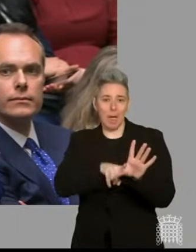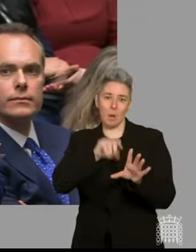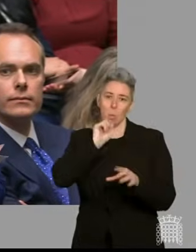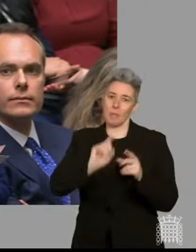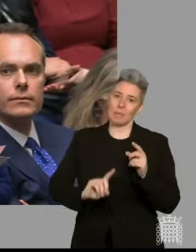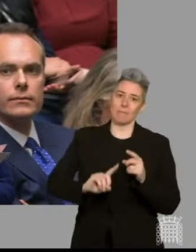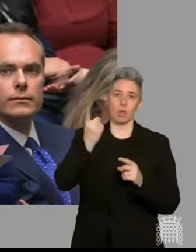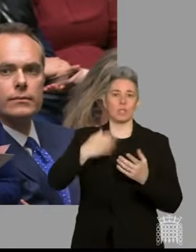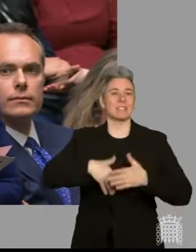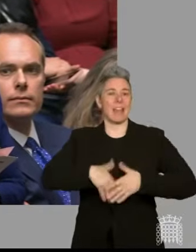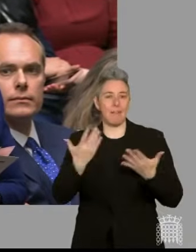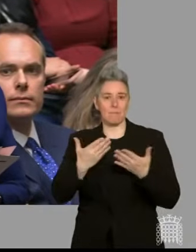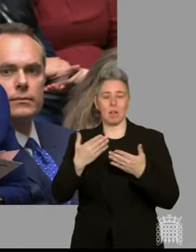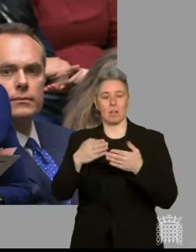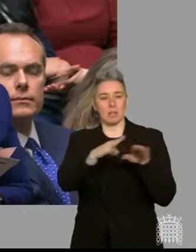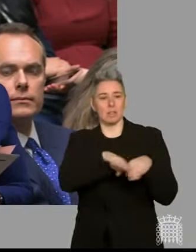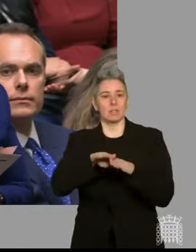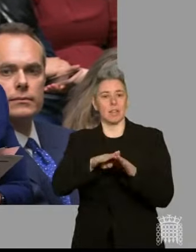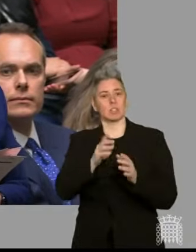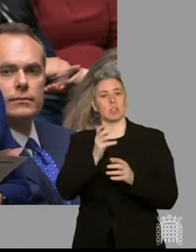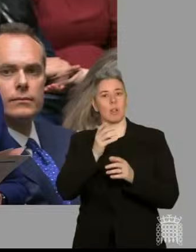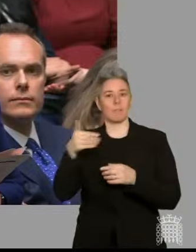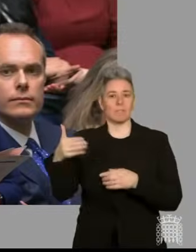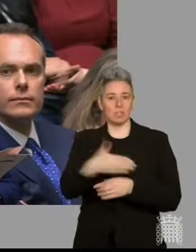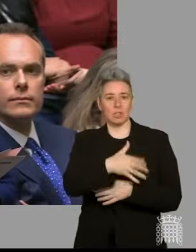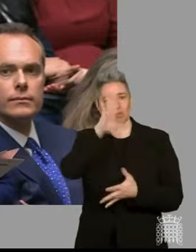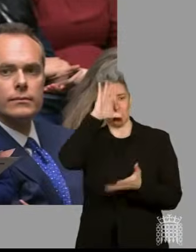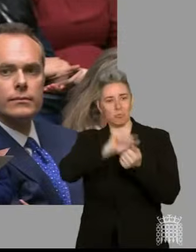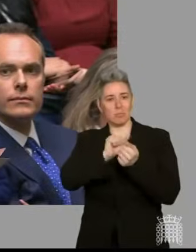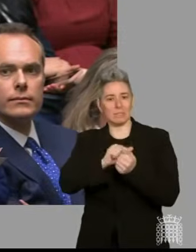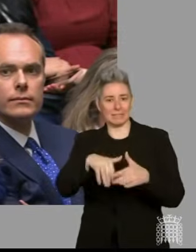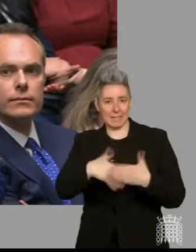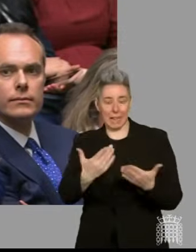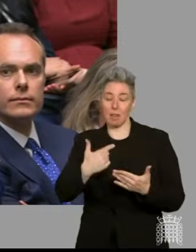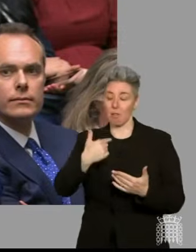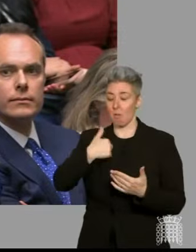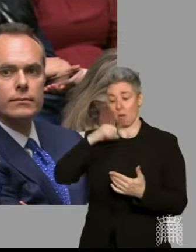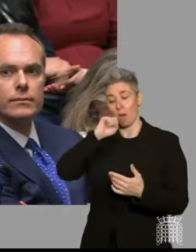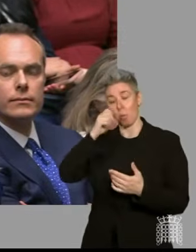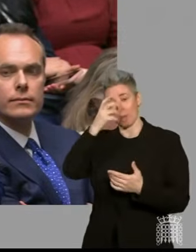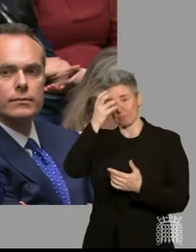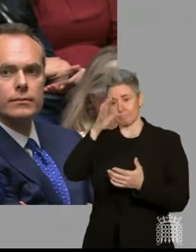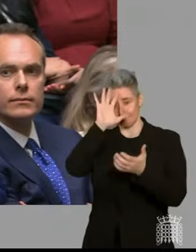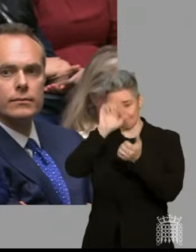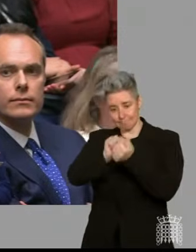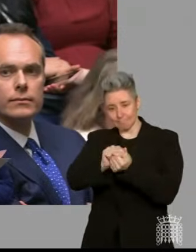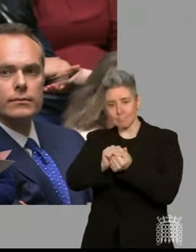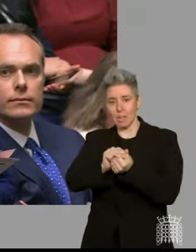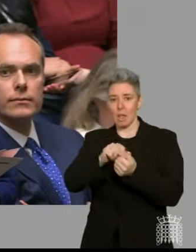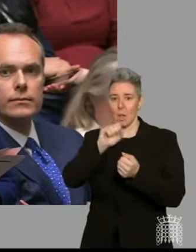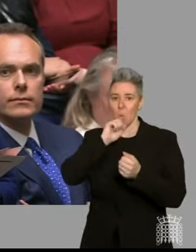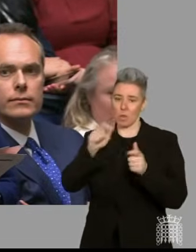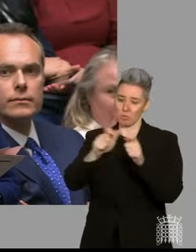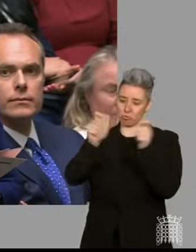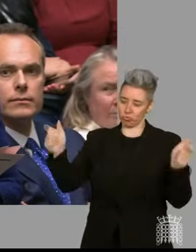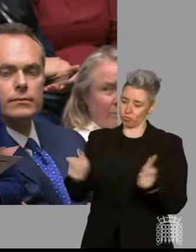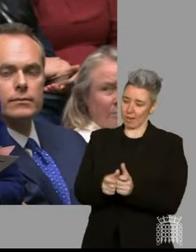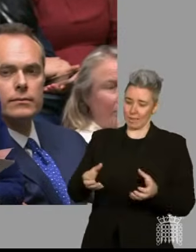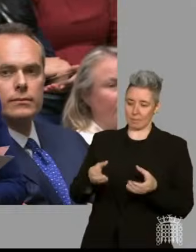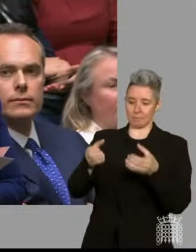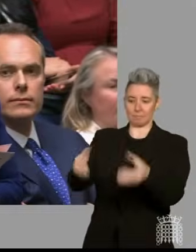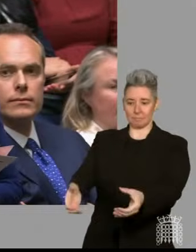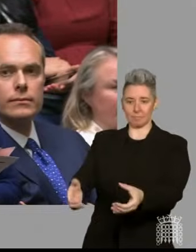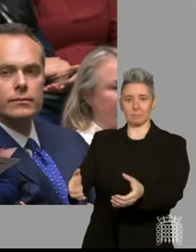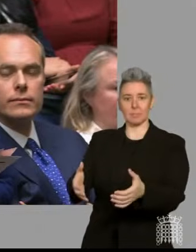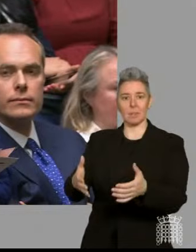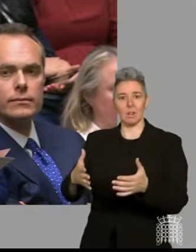Quayside by the memorial plaque, which has the name of my late husband and unfortunately others on it.